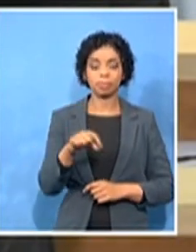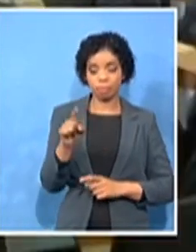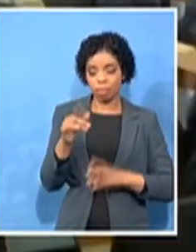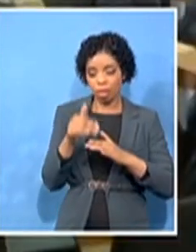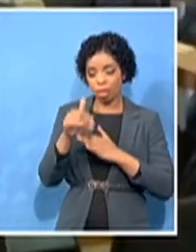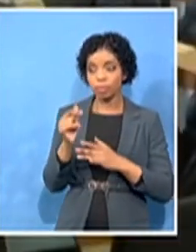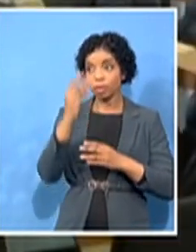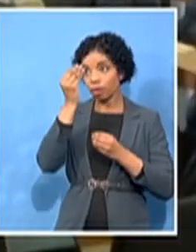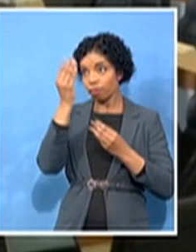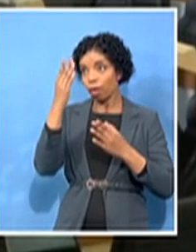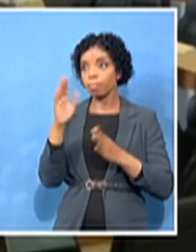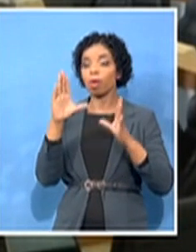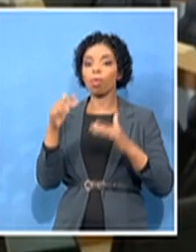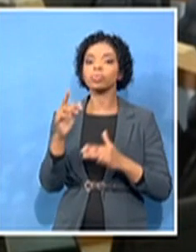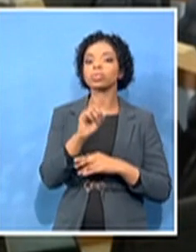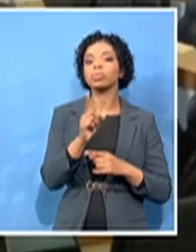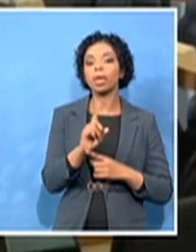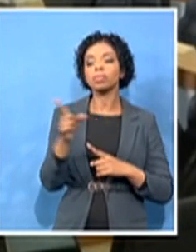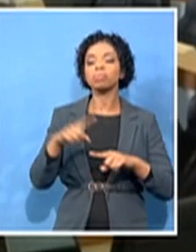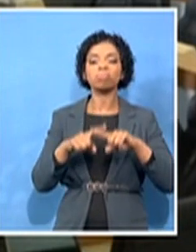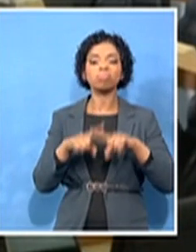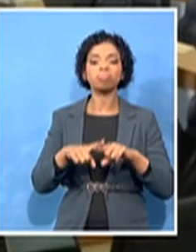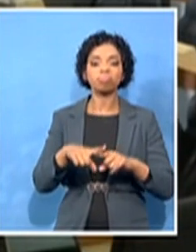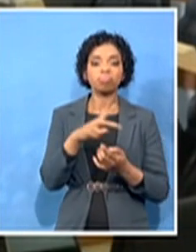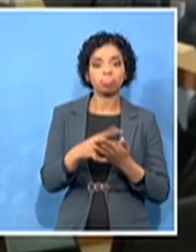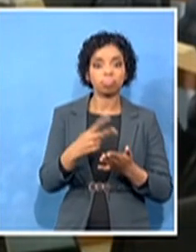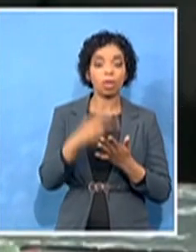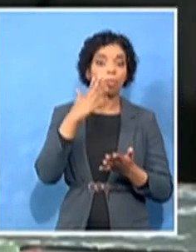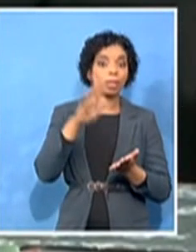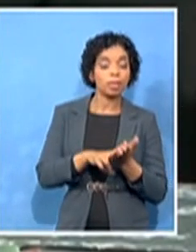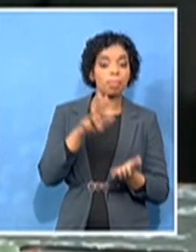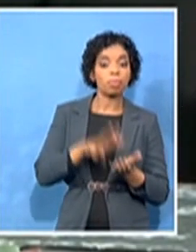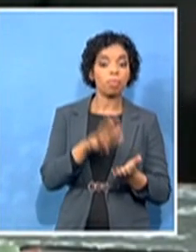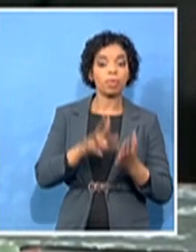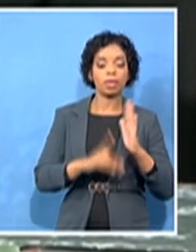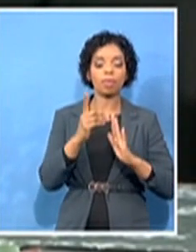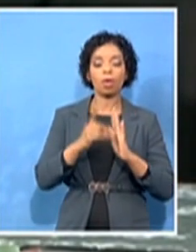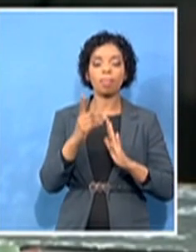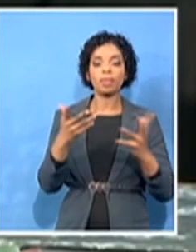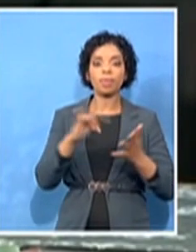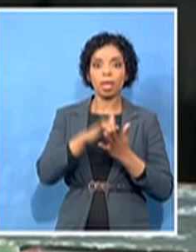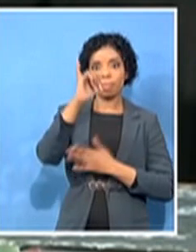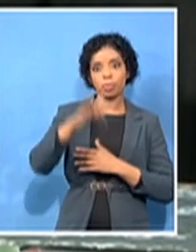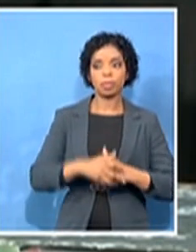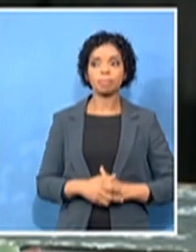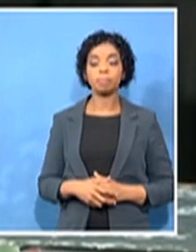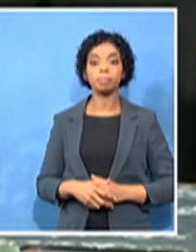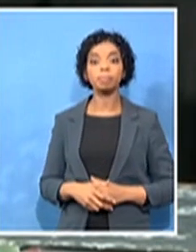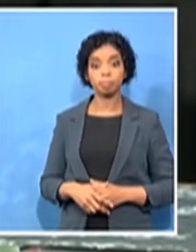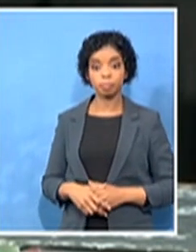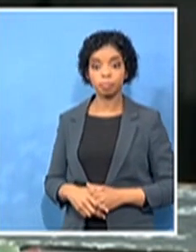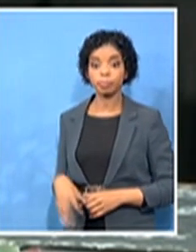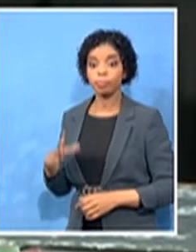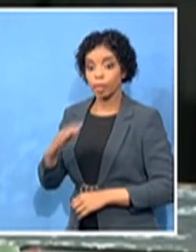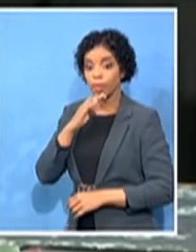he approved the airport's development. Did you manage to find any reference to the airport development in